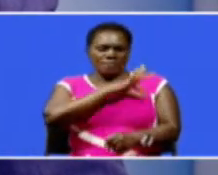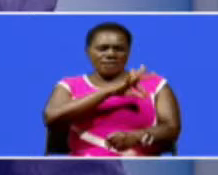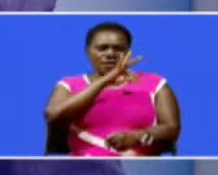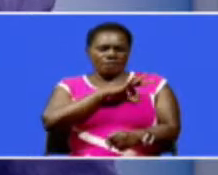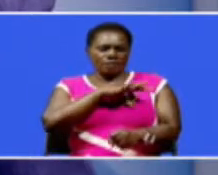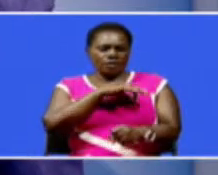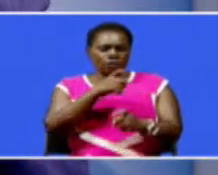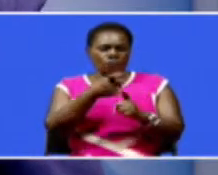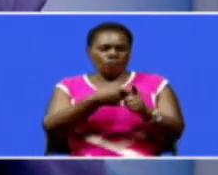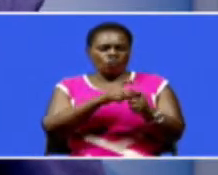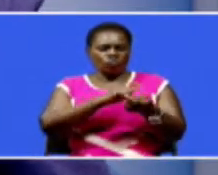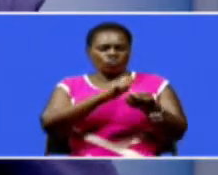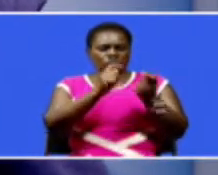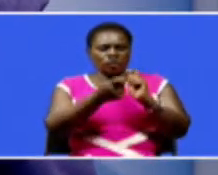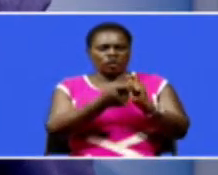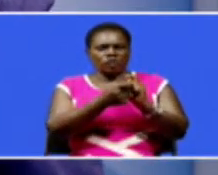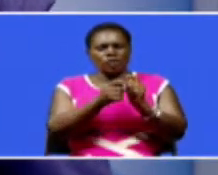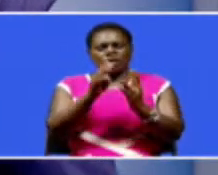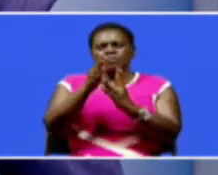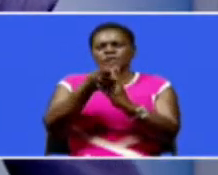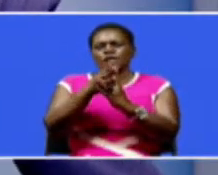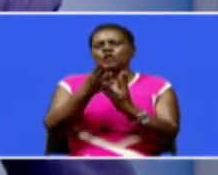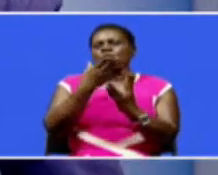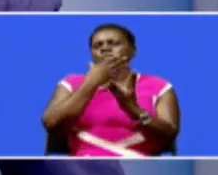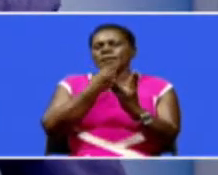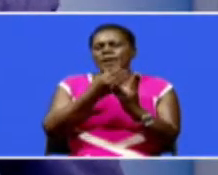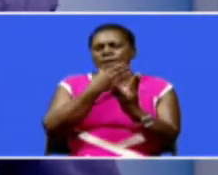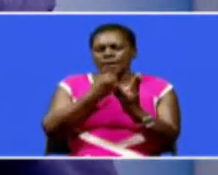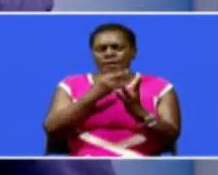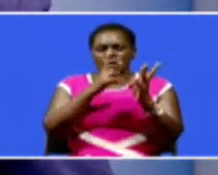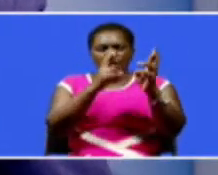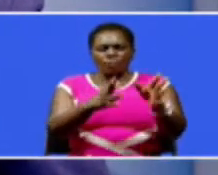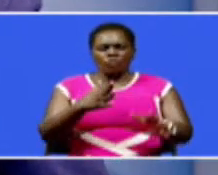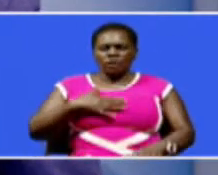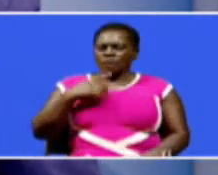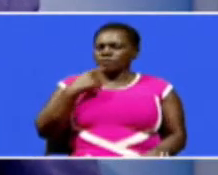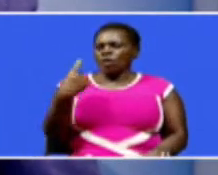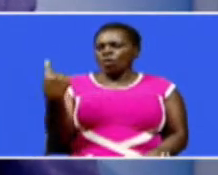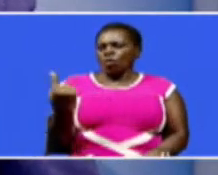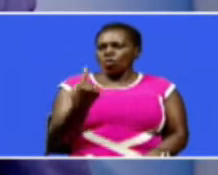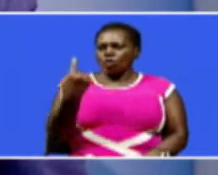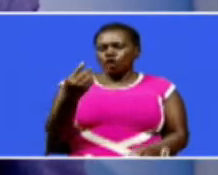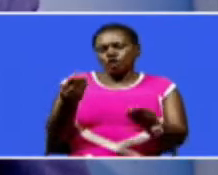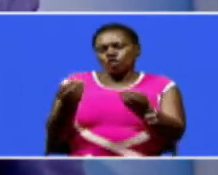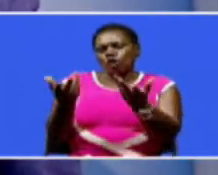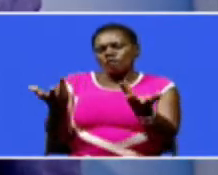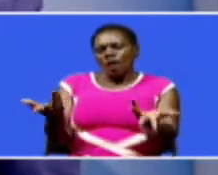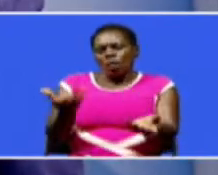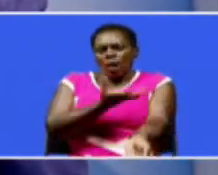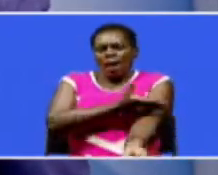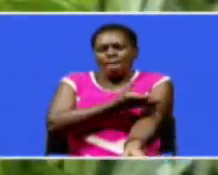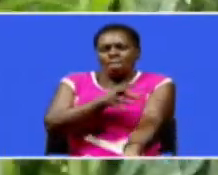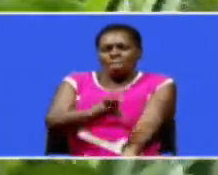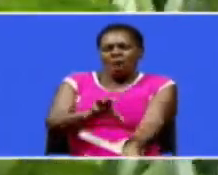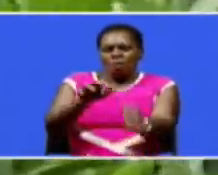from the value chain going to intermediaries. As Nakib Kemboi reports, the only remedy is to empower